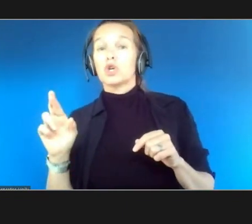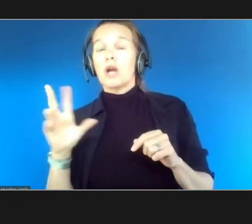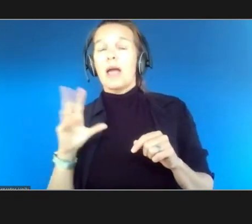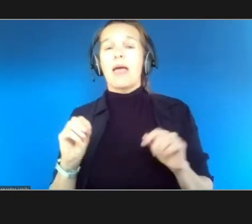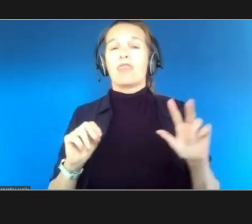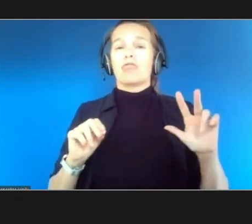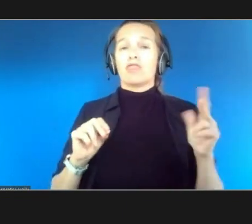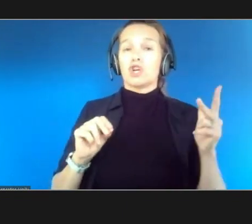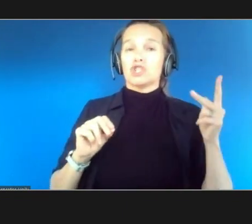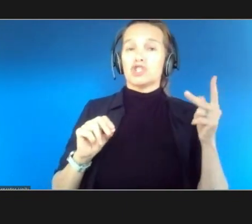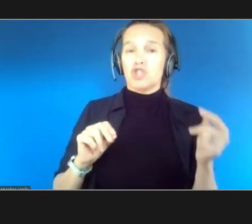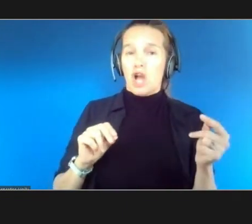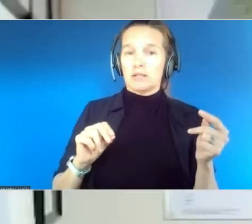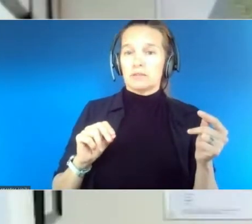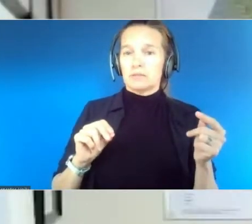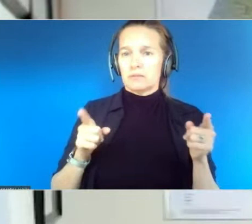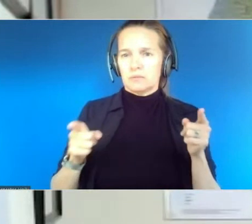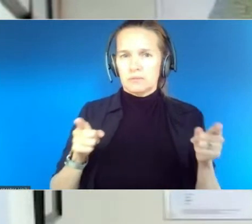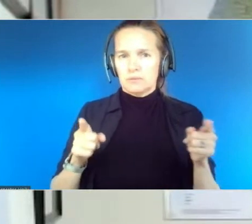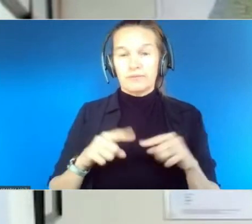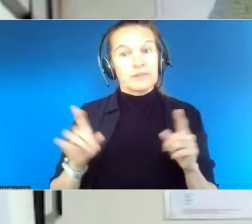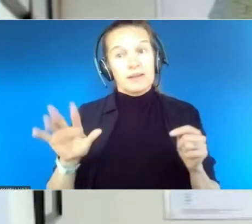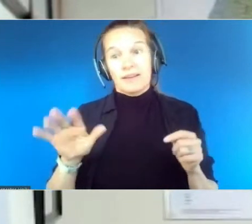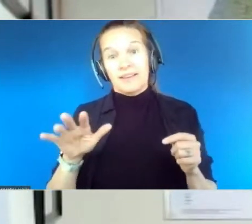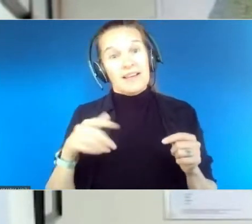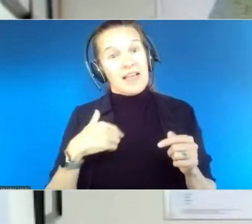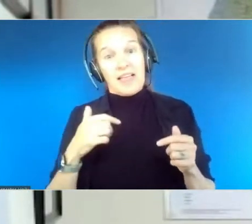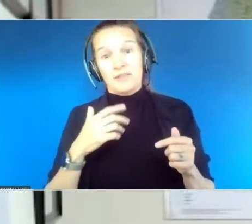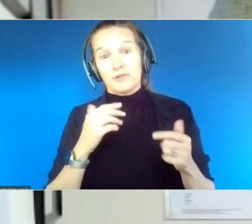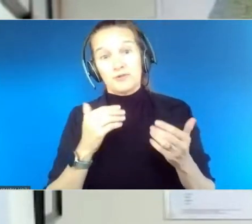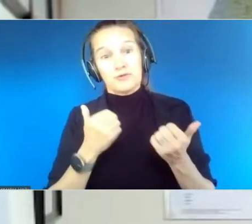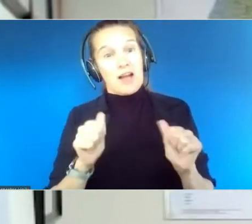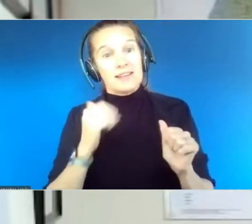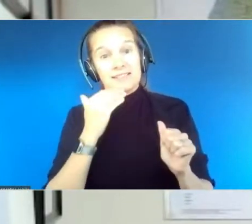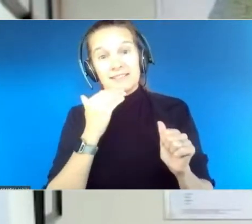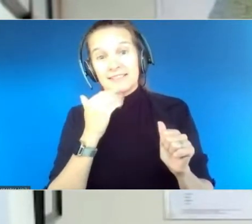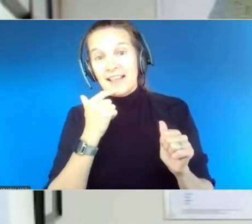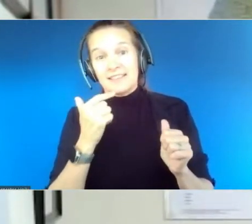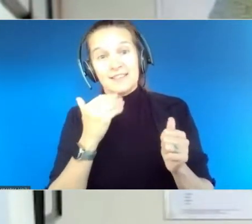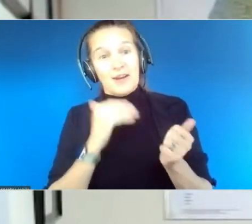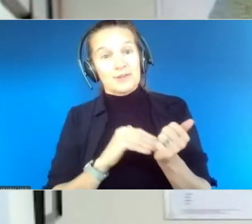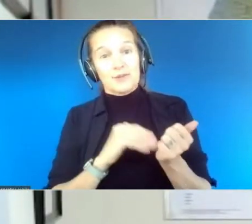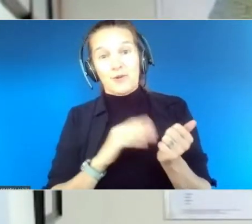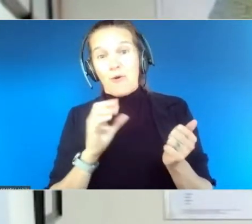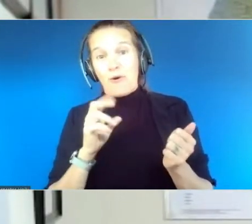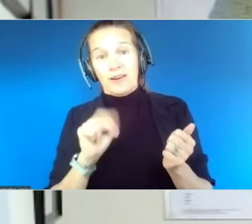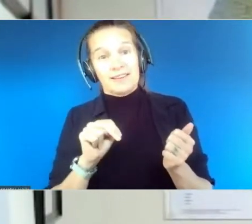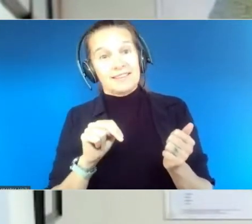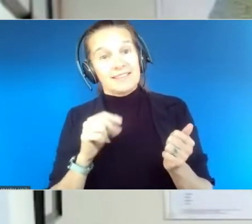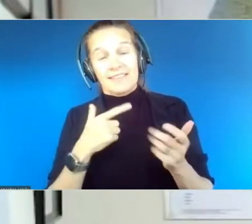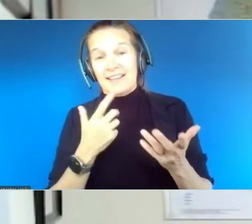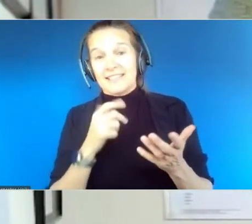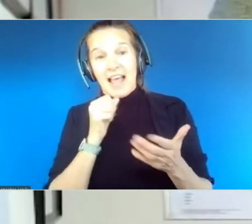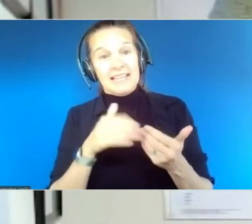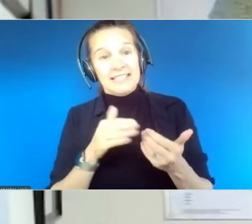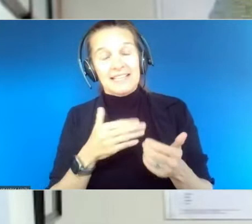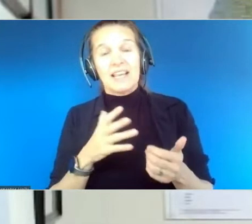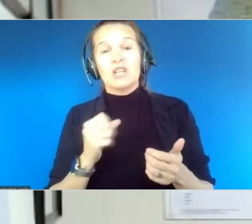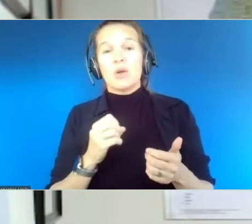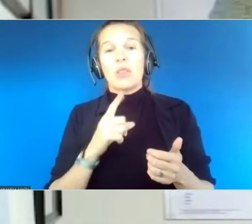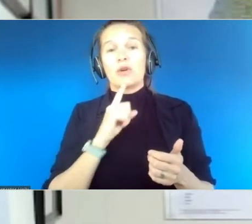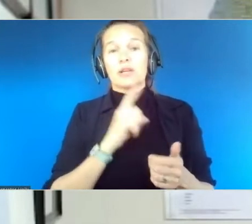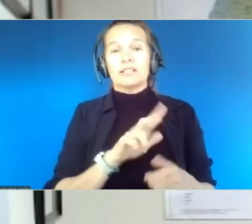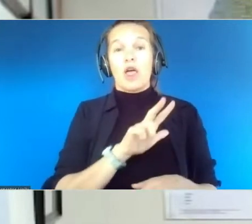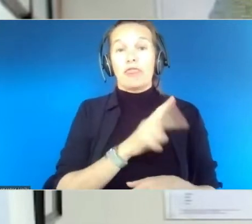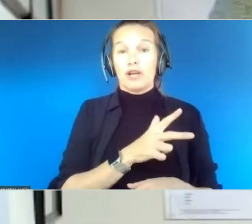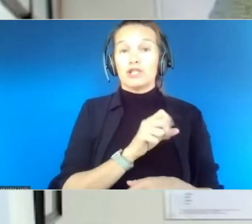third shot? I will try. It's not so easy. I'm glad you got the terminology down, though. One is a third shot, the other